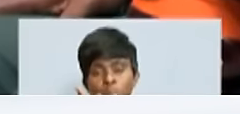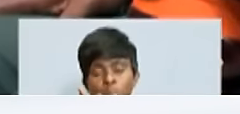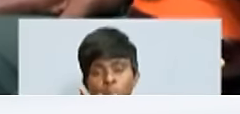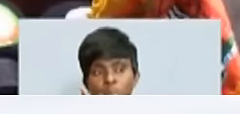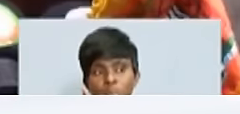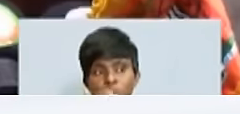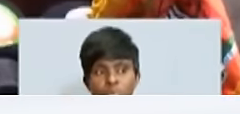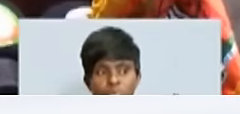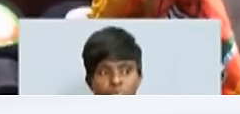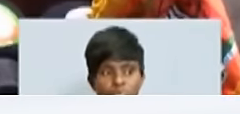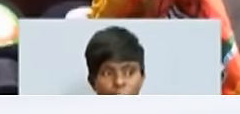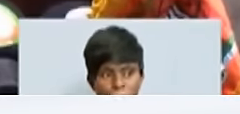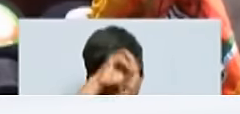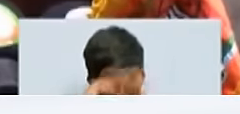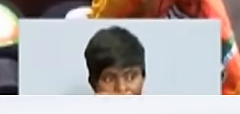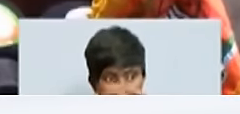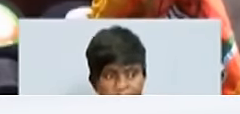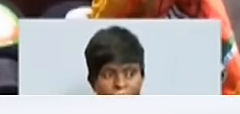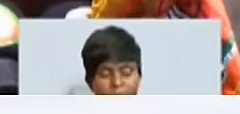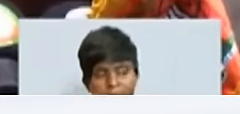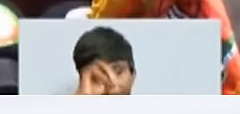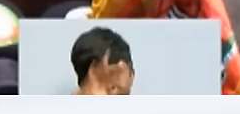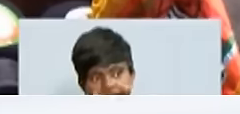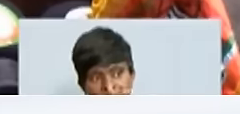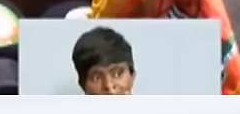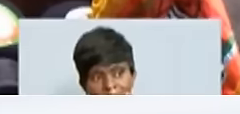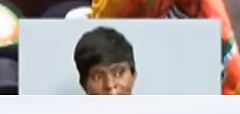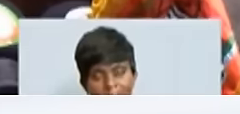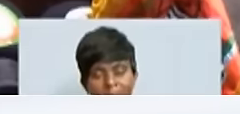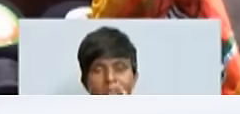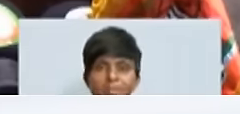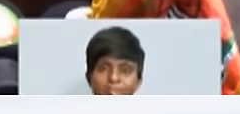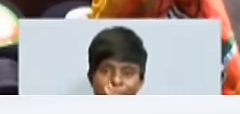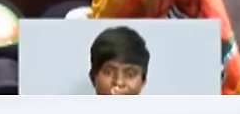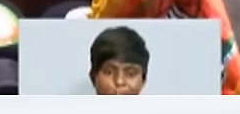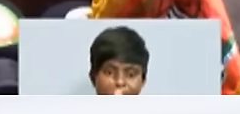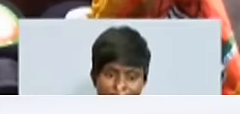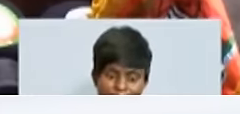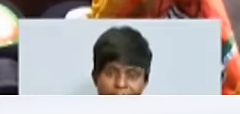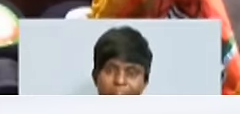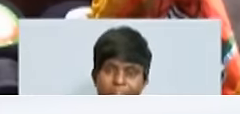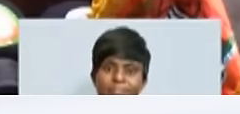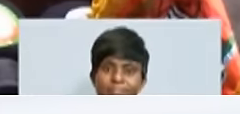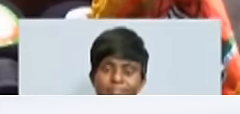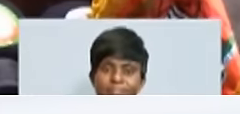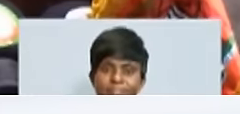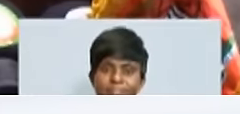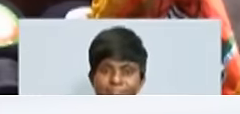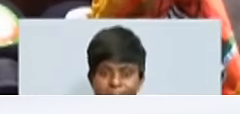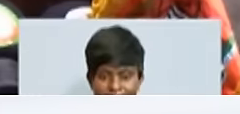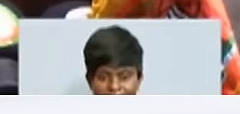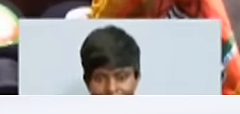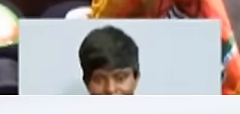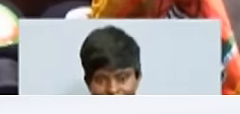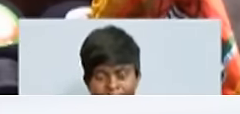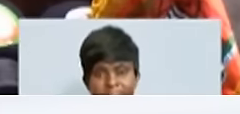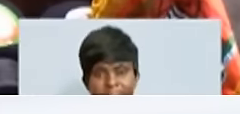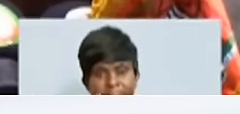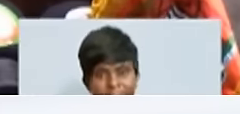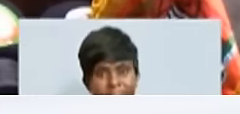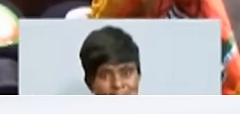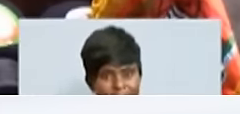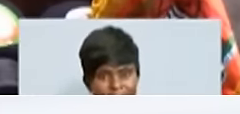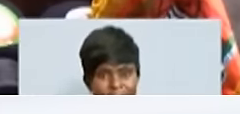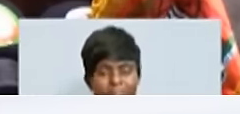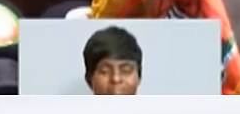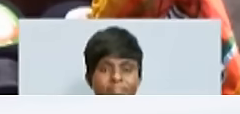small mining, big mining, legally, correctly. We can move them into